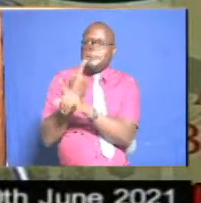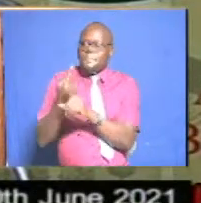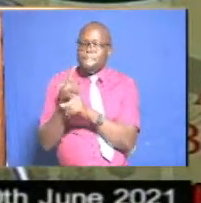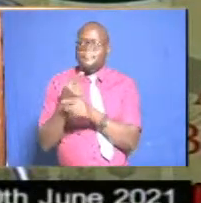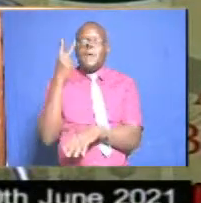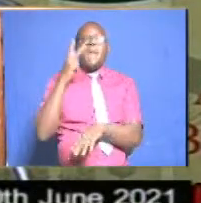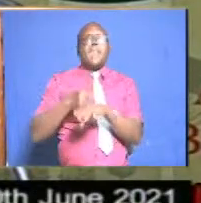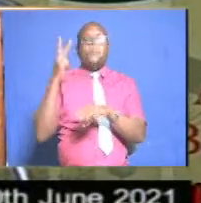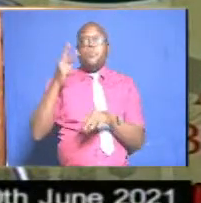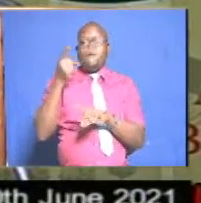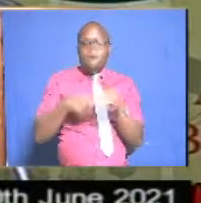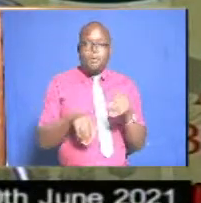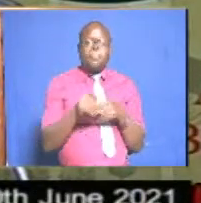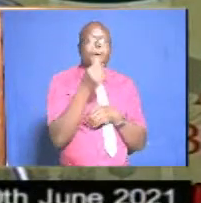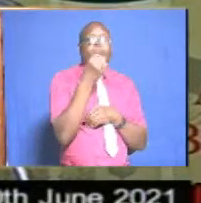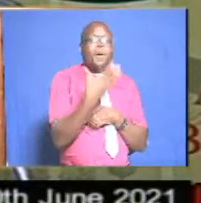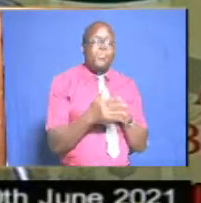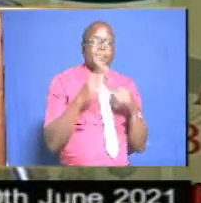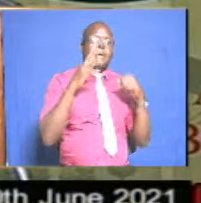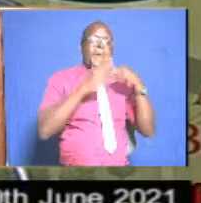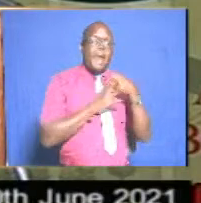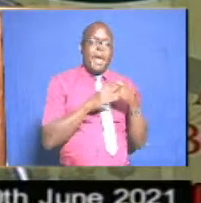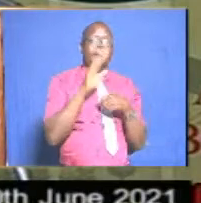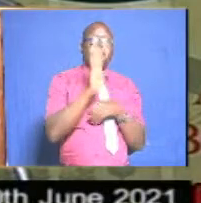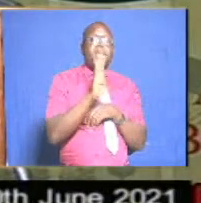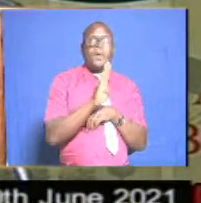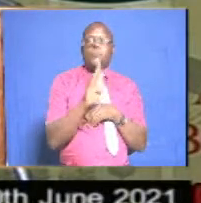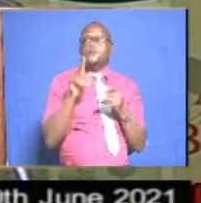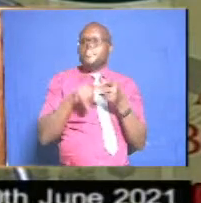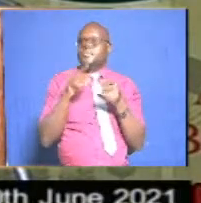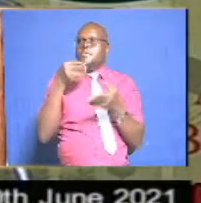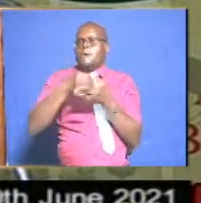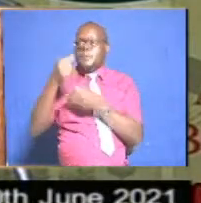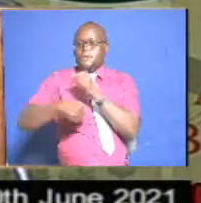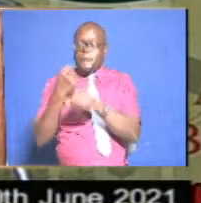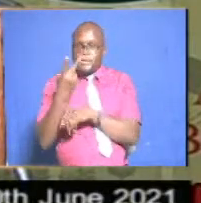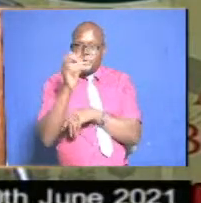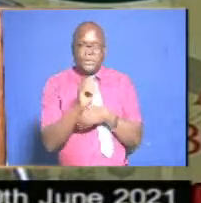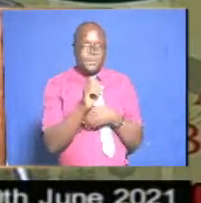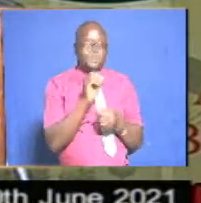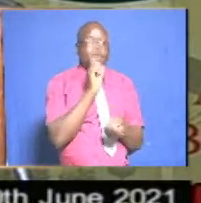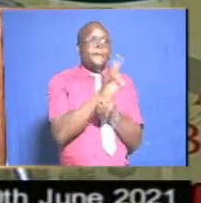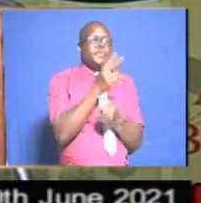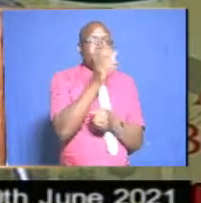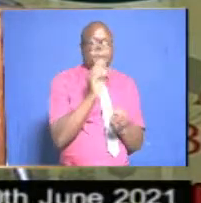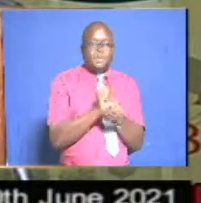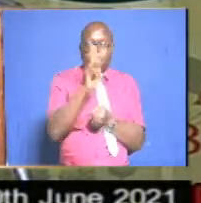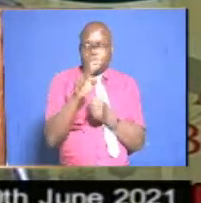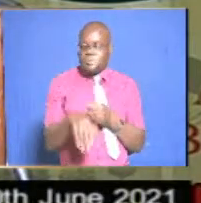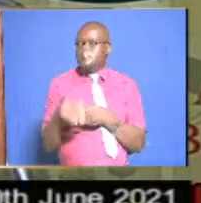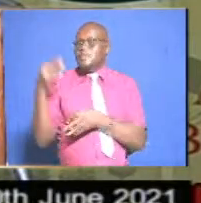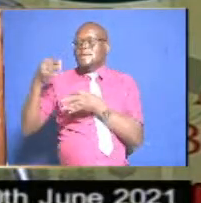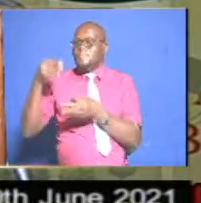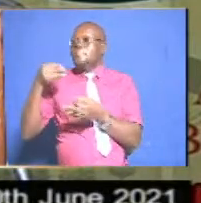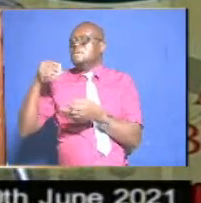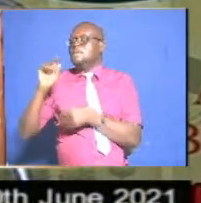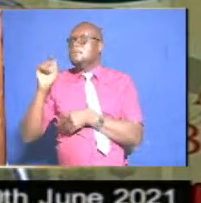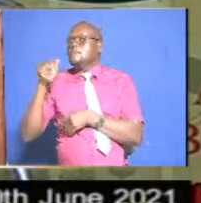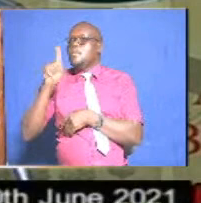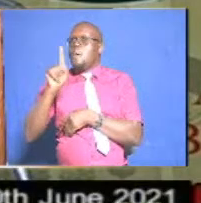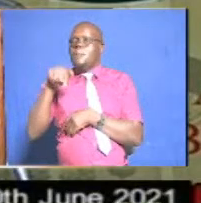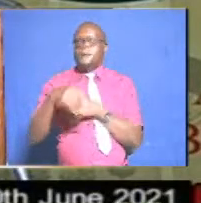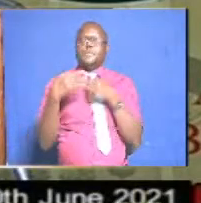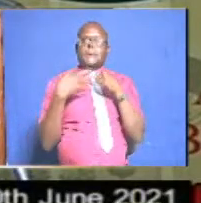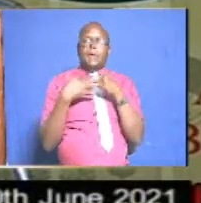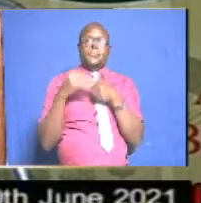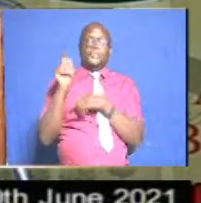doubled from KES 900 billion in the financial 2013-2014 to an estimated KES 1.8 trillion in